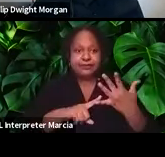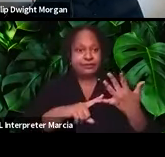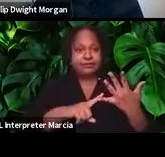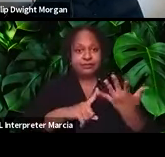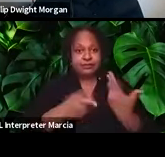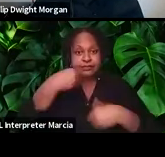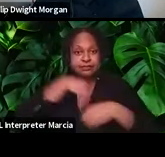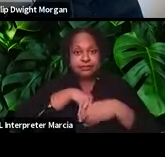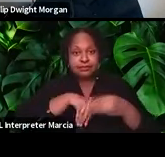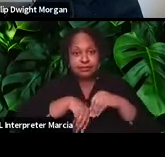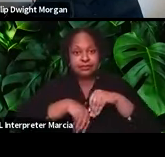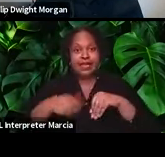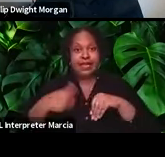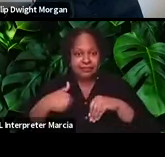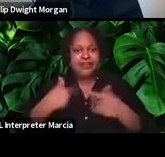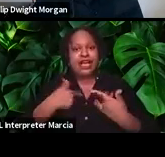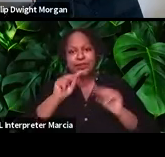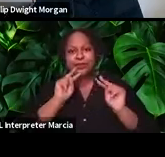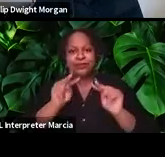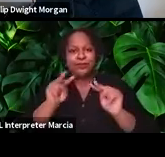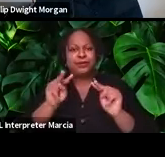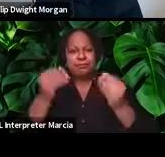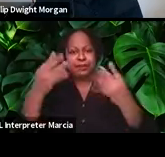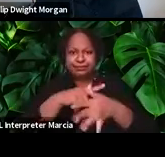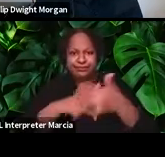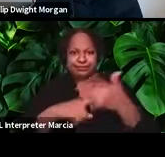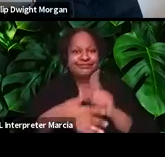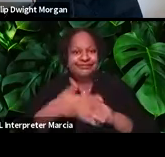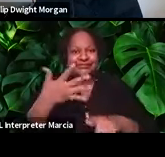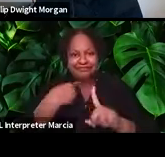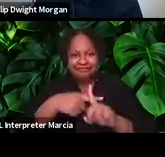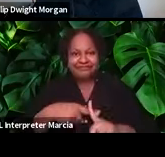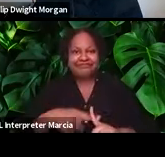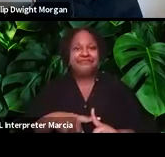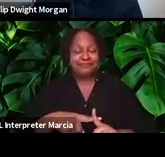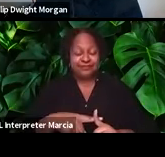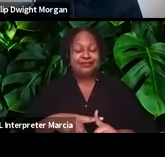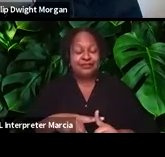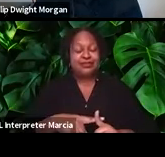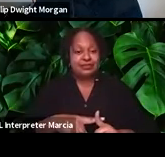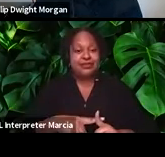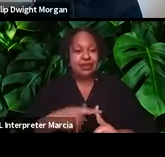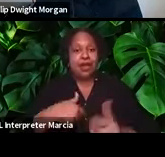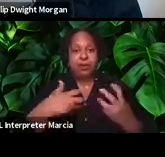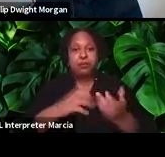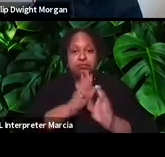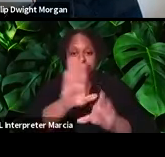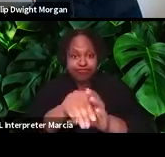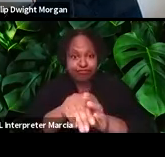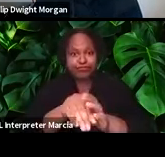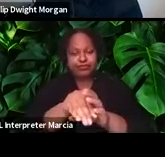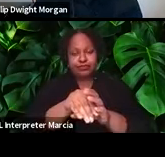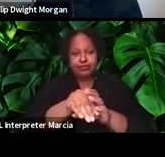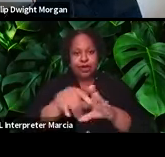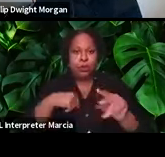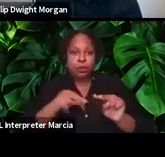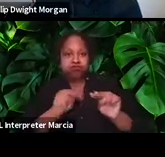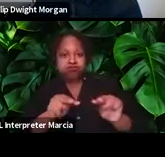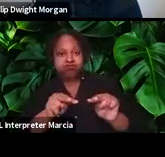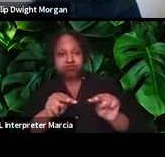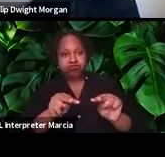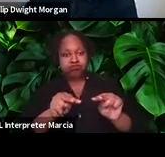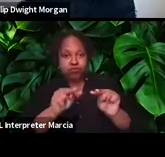so much that I look forward to and seeing, and I just want to be a part. I want to be on the side of the